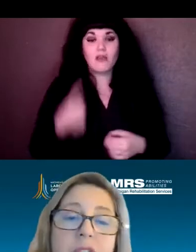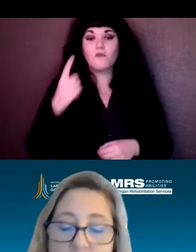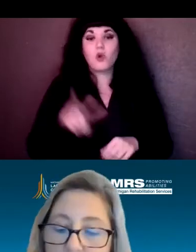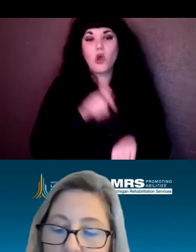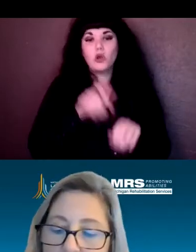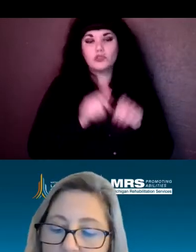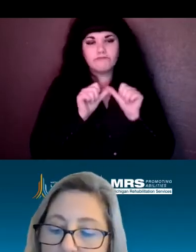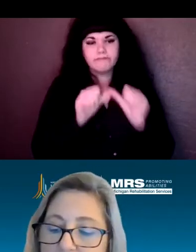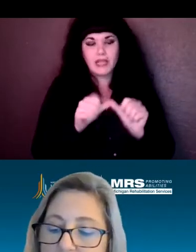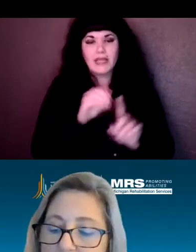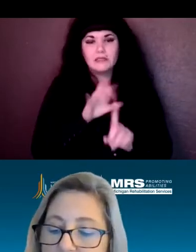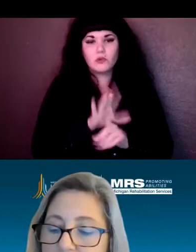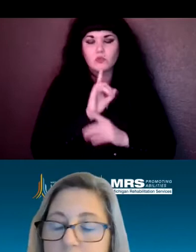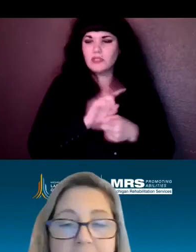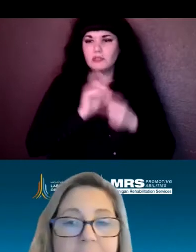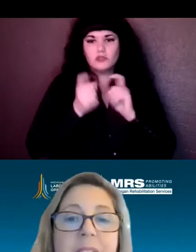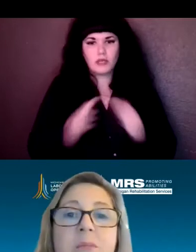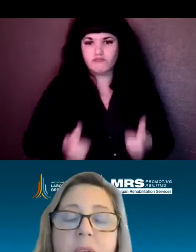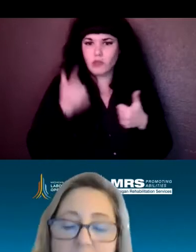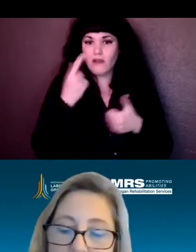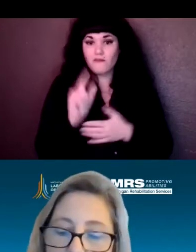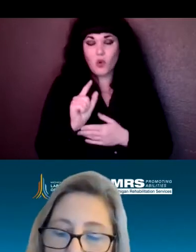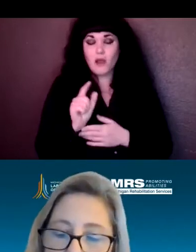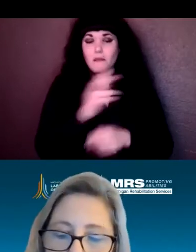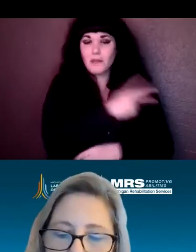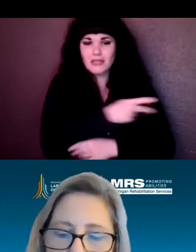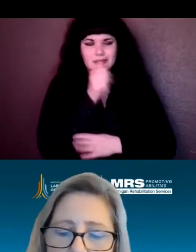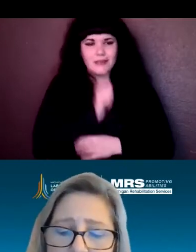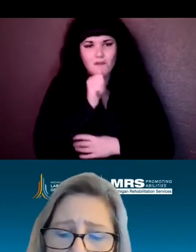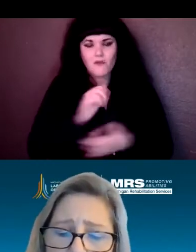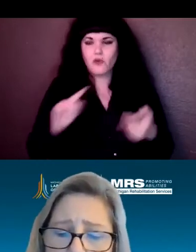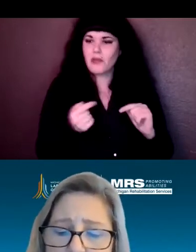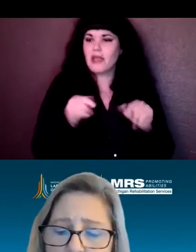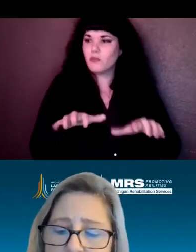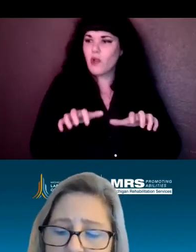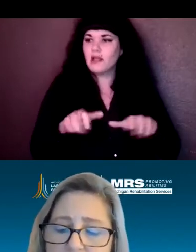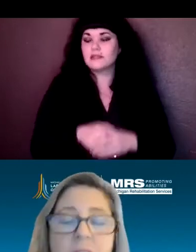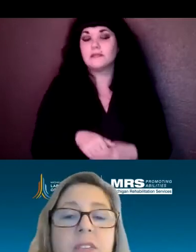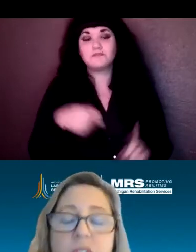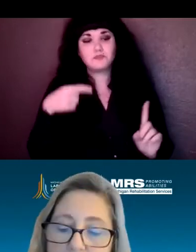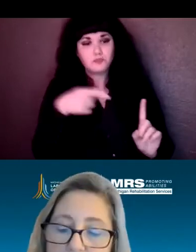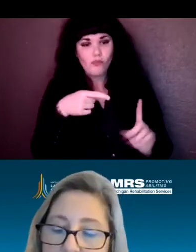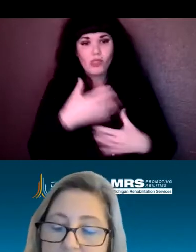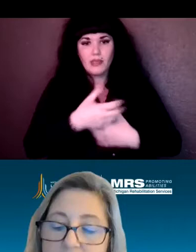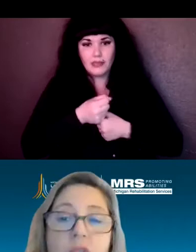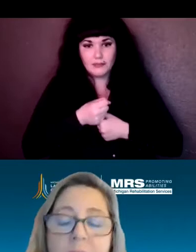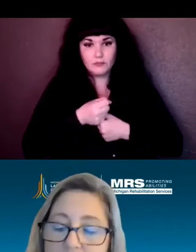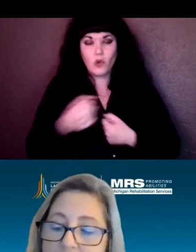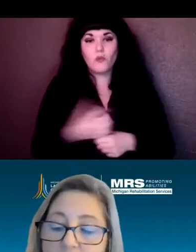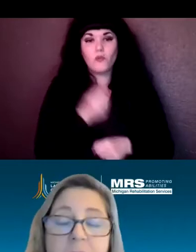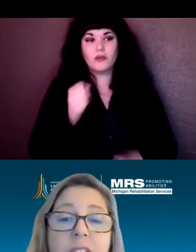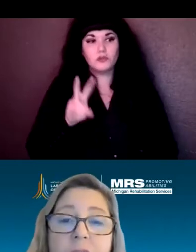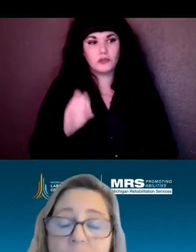game changer for patients suffering from pain and paralysis. Philip Muccio received the 2019